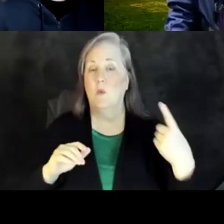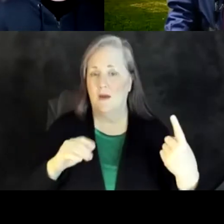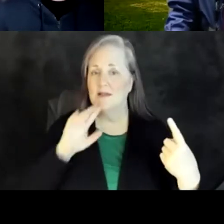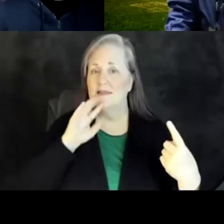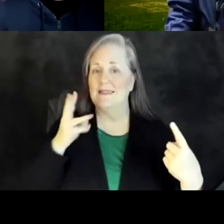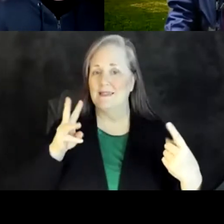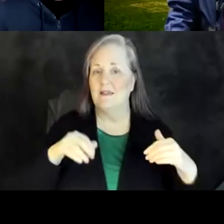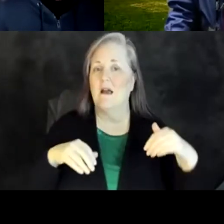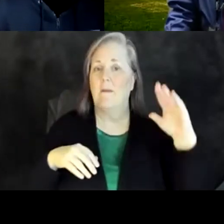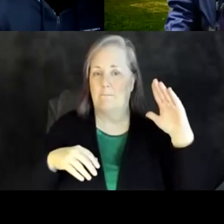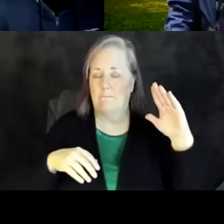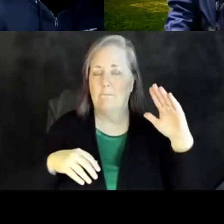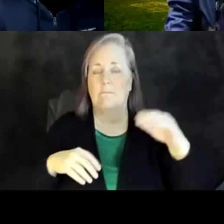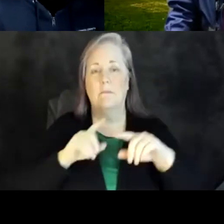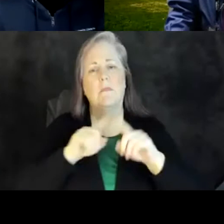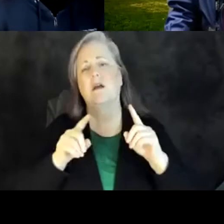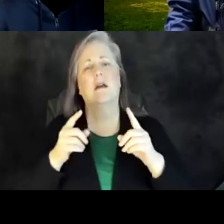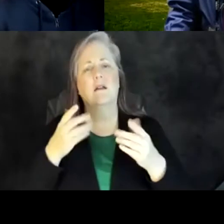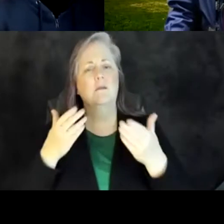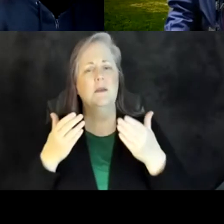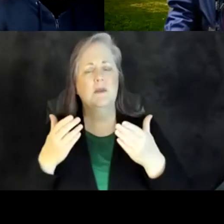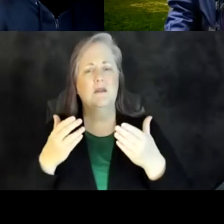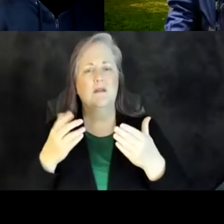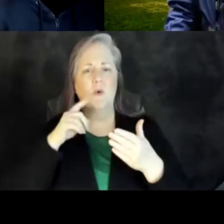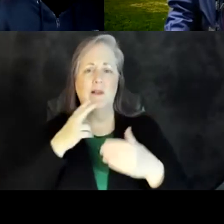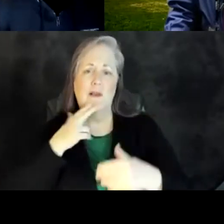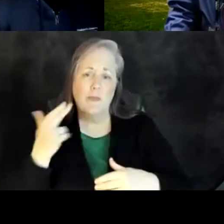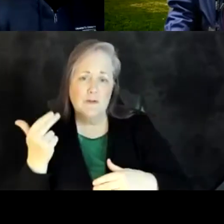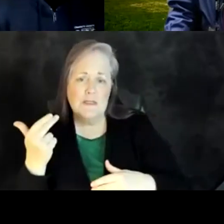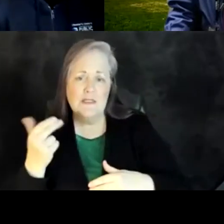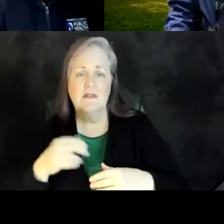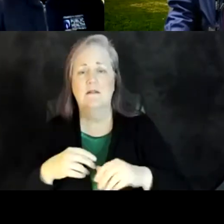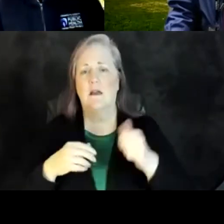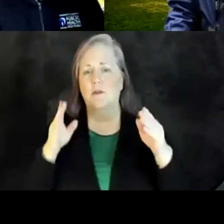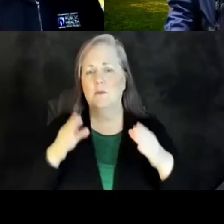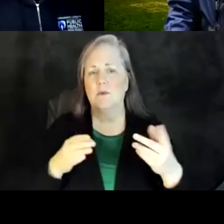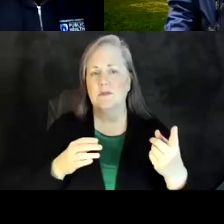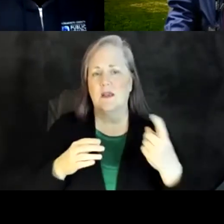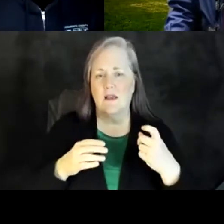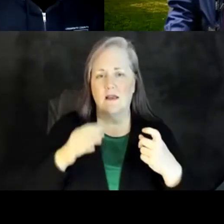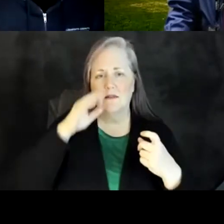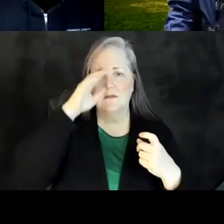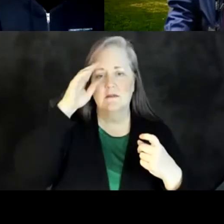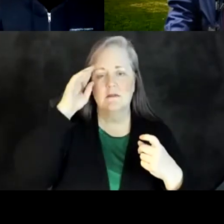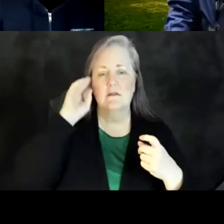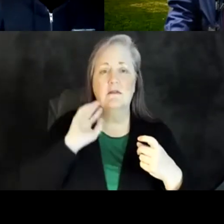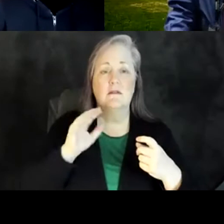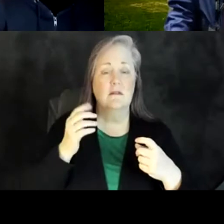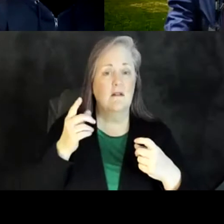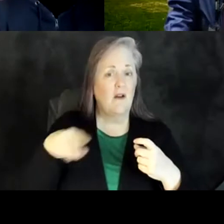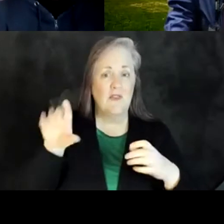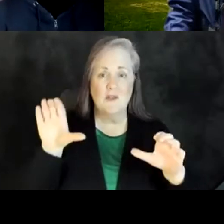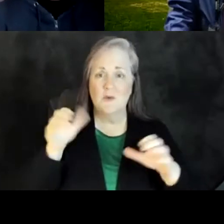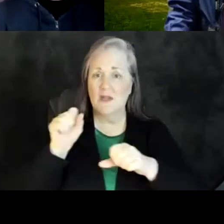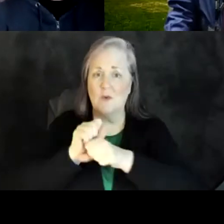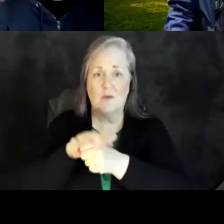about when it might be available, for instance, for 13-year-olds, and another person asking if there's any work being done locally